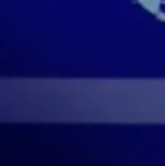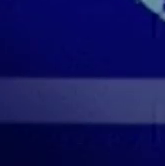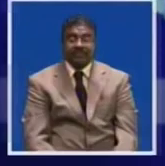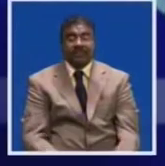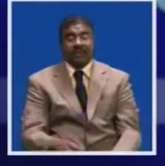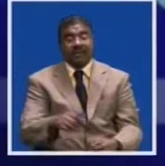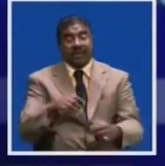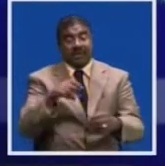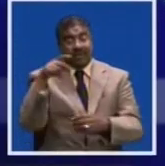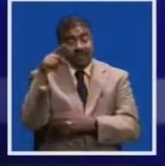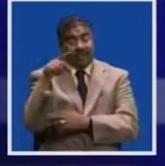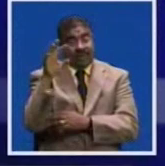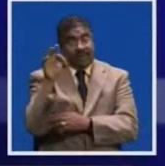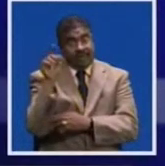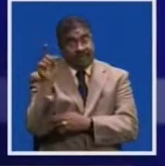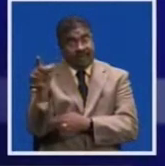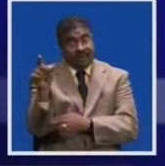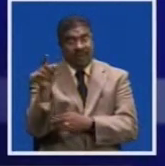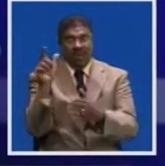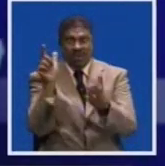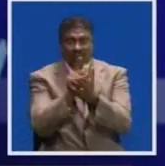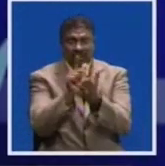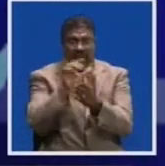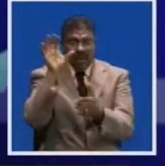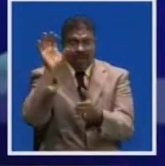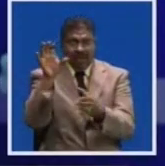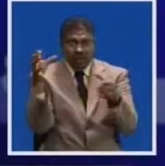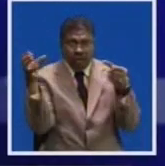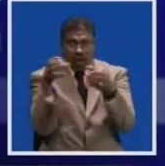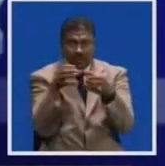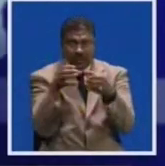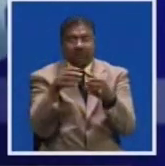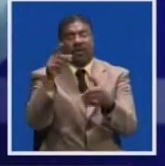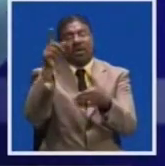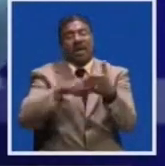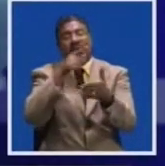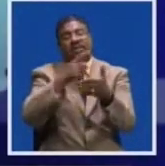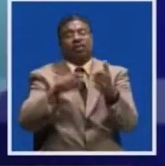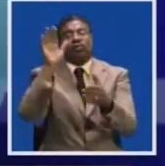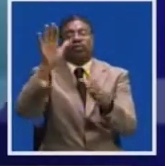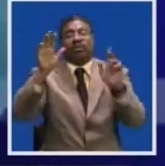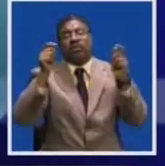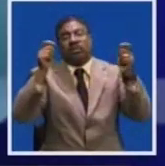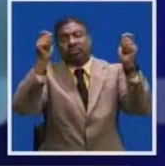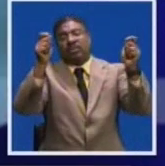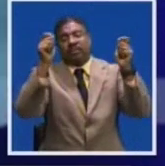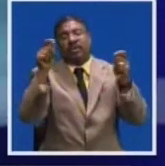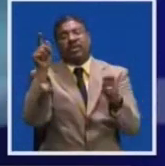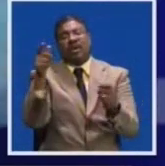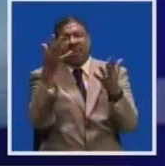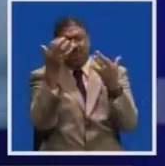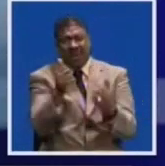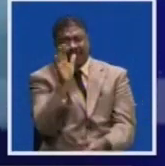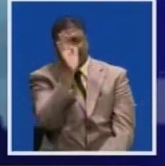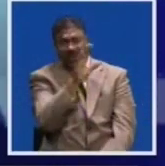Now, in other news, the Patriotic Front, the PF Lusaka Provincial Committee, has cancelled its protest to the residence of former Rhone Member